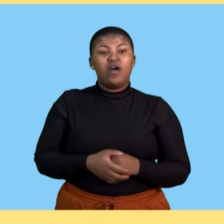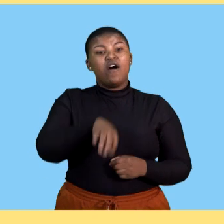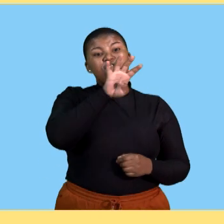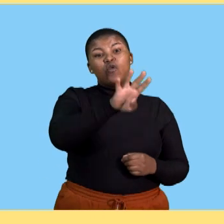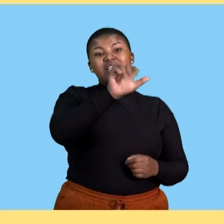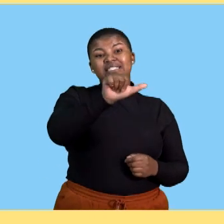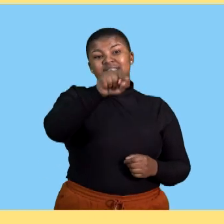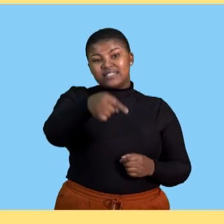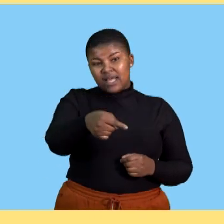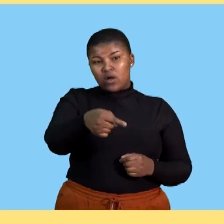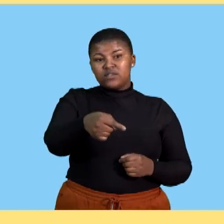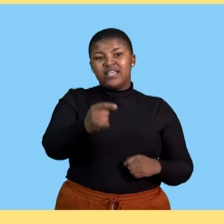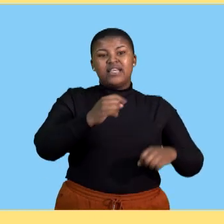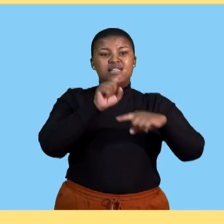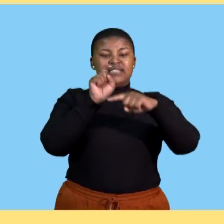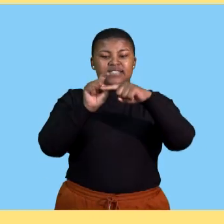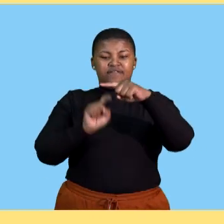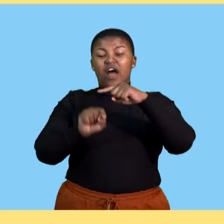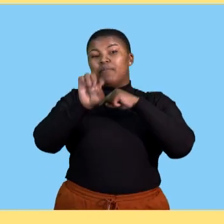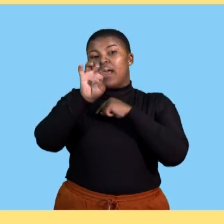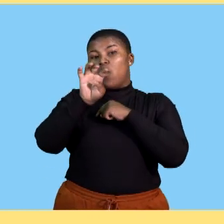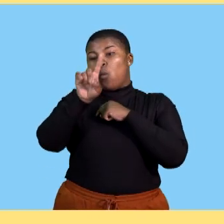you to punch 46,000 divided by